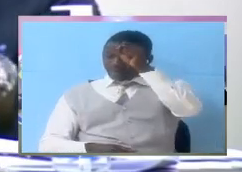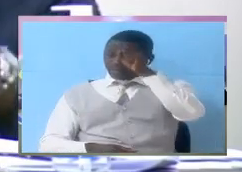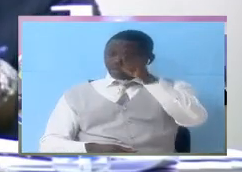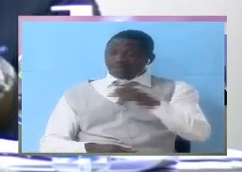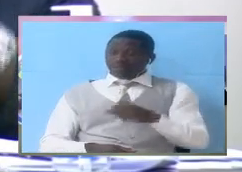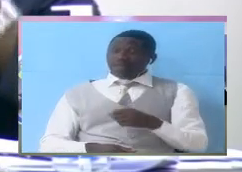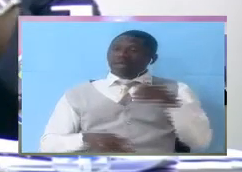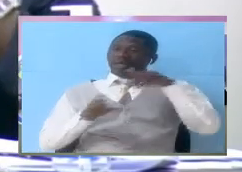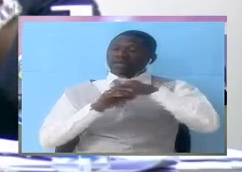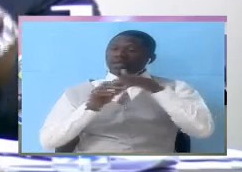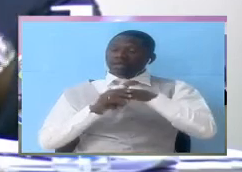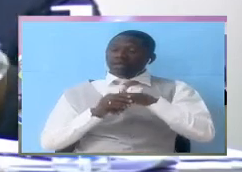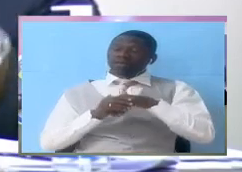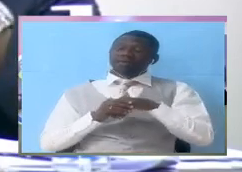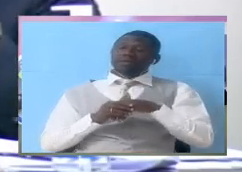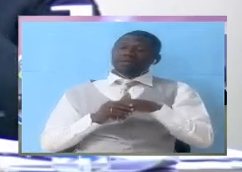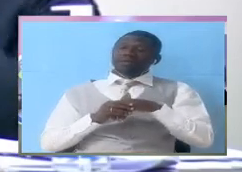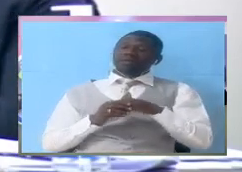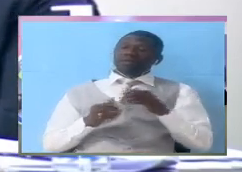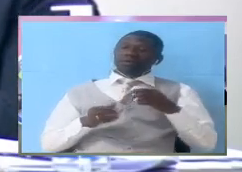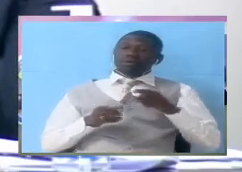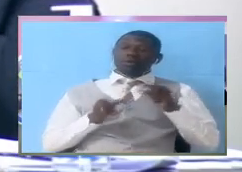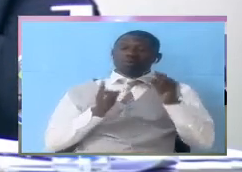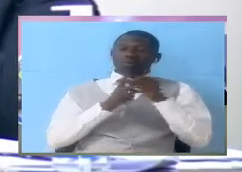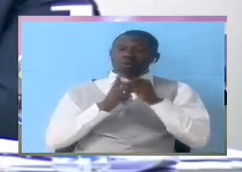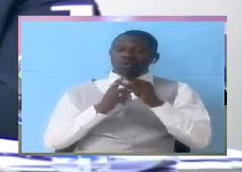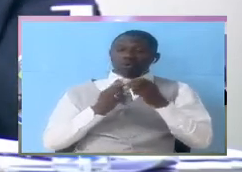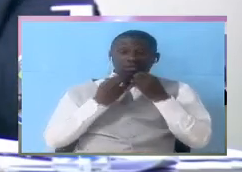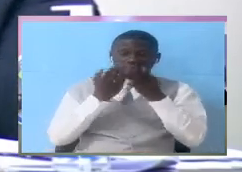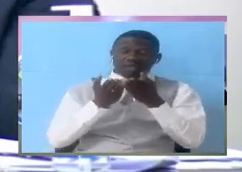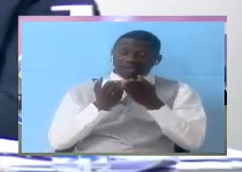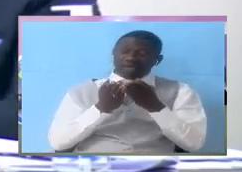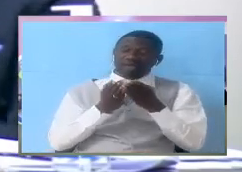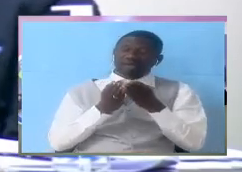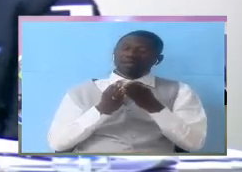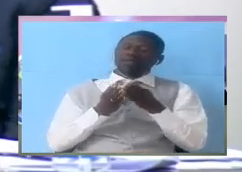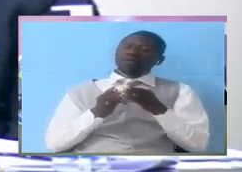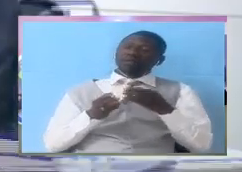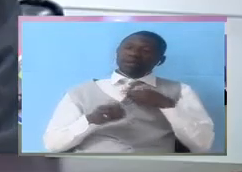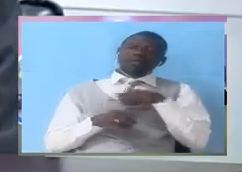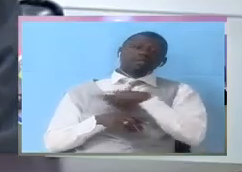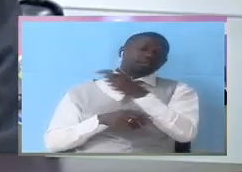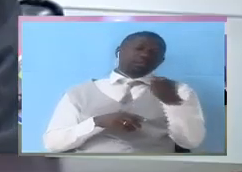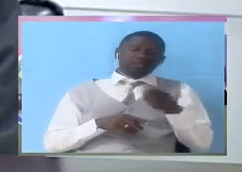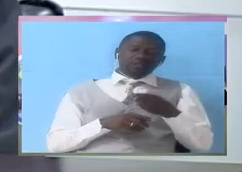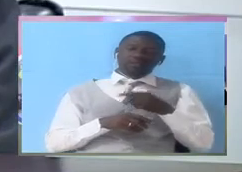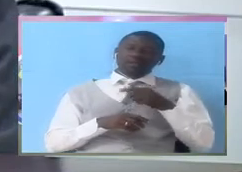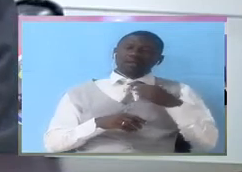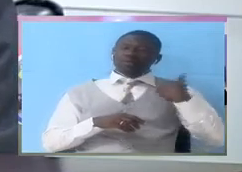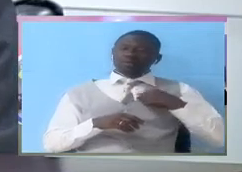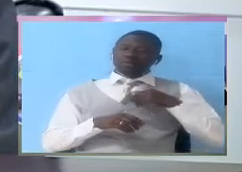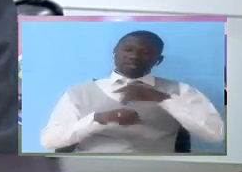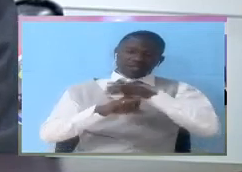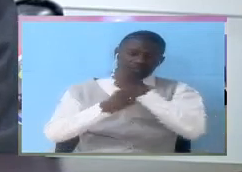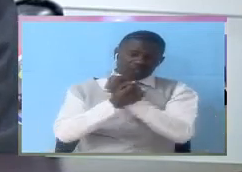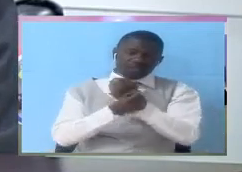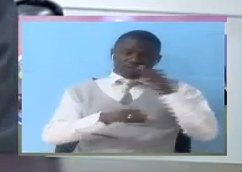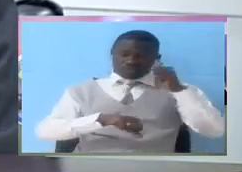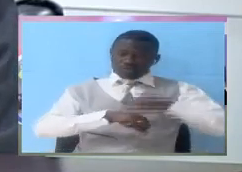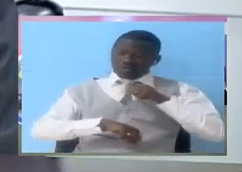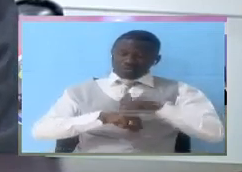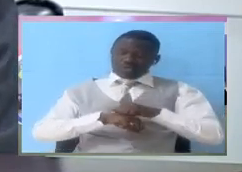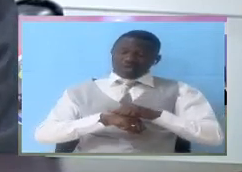Included confessions by these suspects that you know were fraudulently obtained. Bokana ci di kaddu yi nga xamne ñu ko jëlé ci